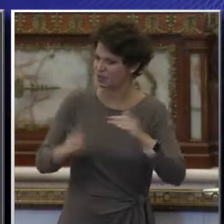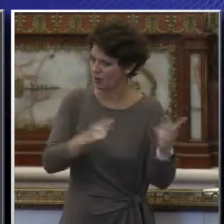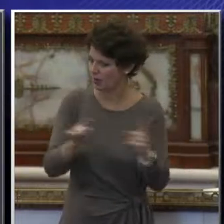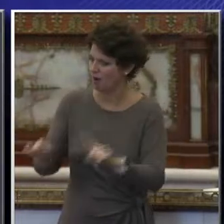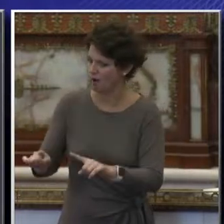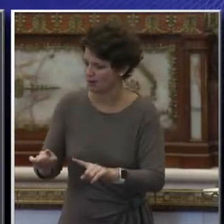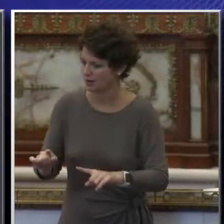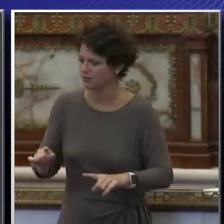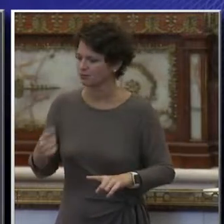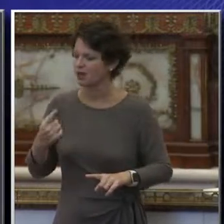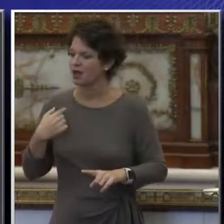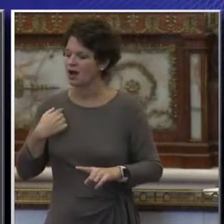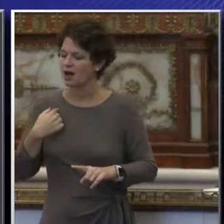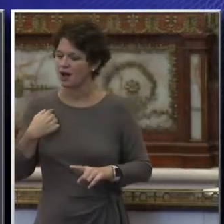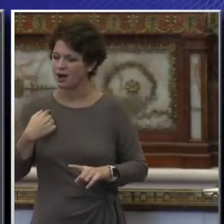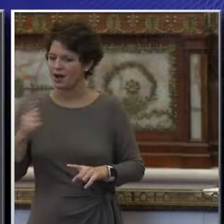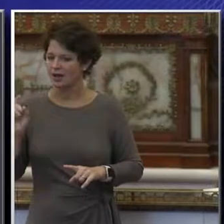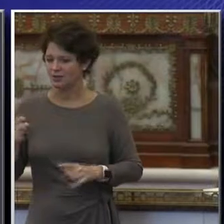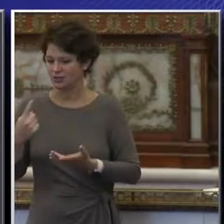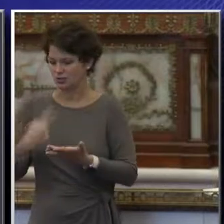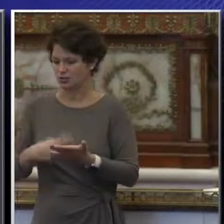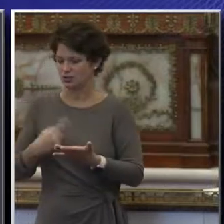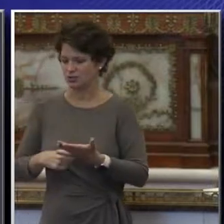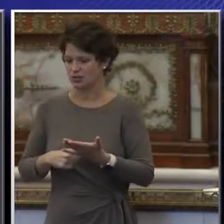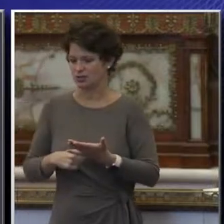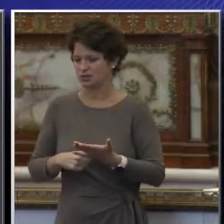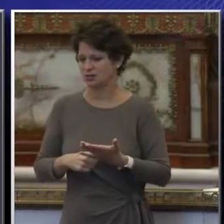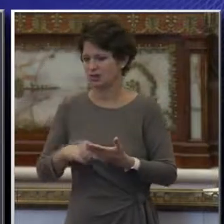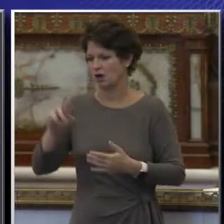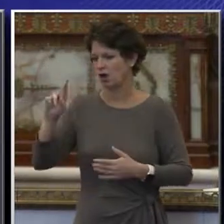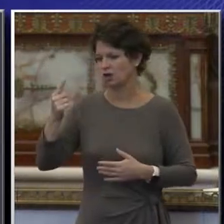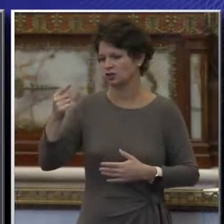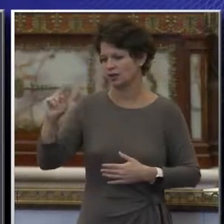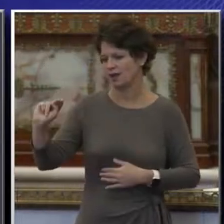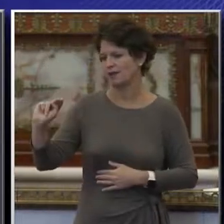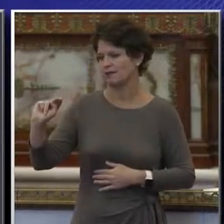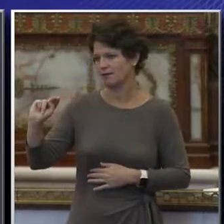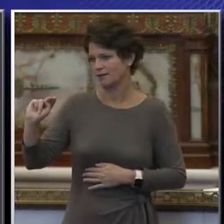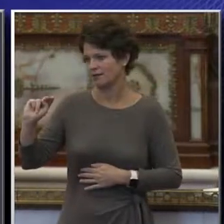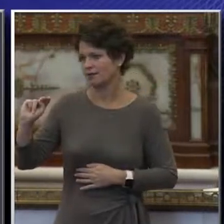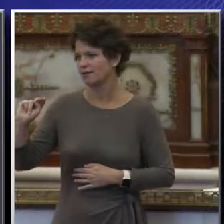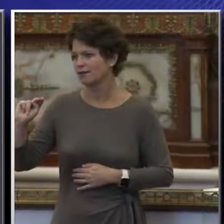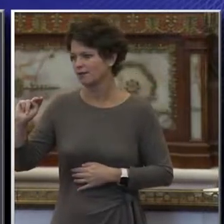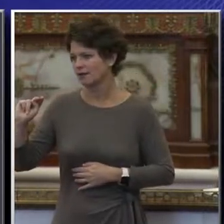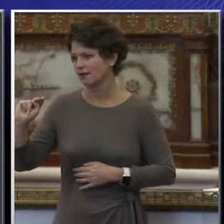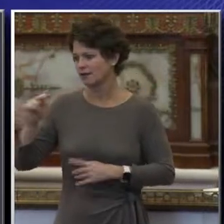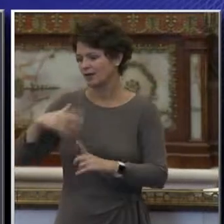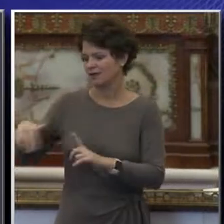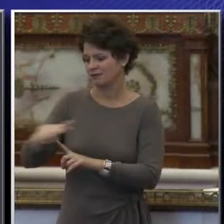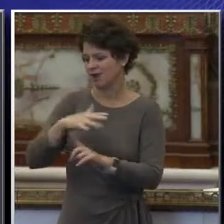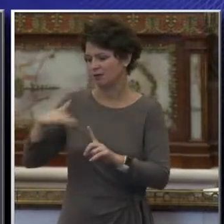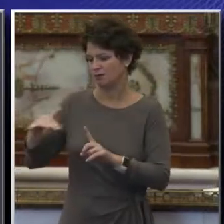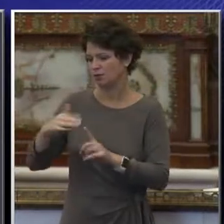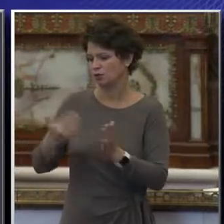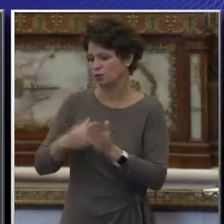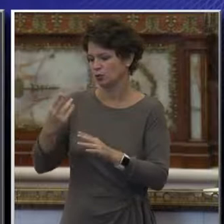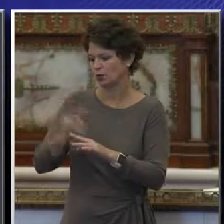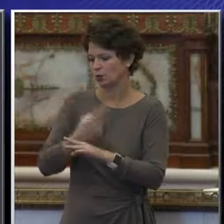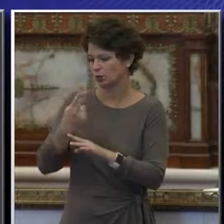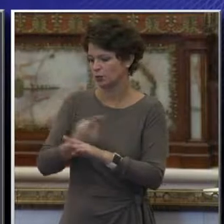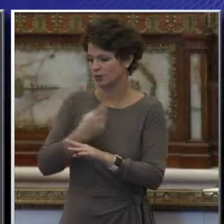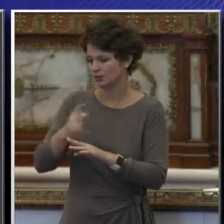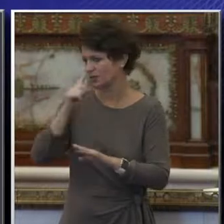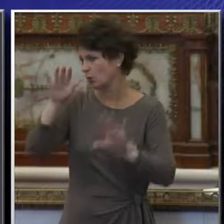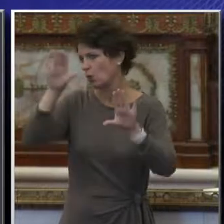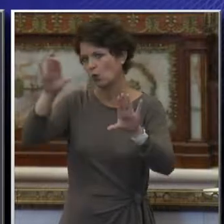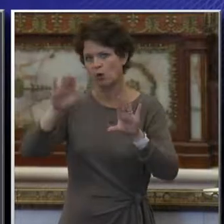know, and I didn't even touch on the RGN, you know, environmental reuse, I think is a